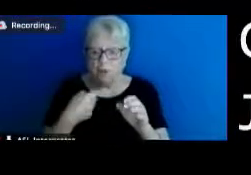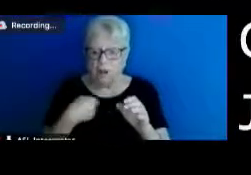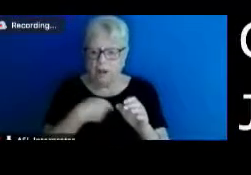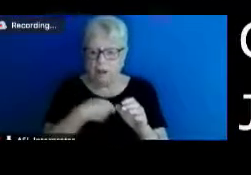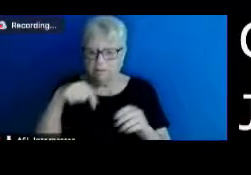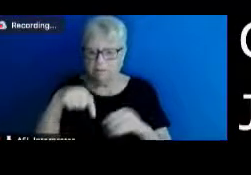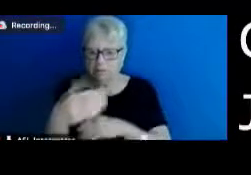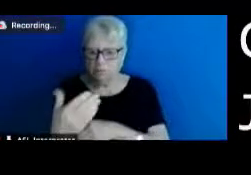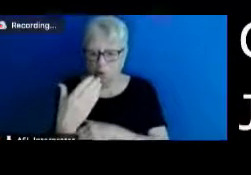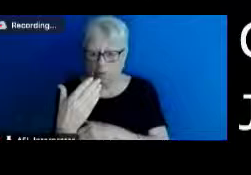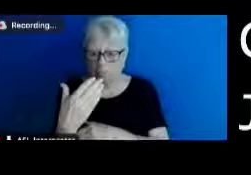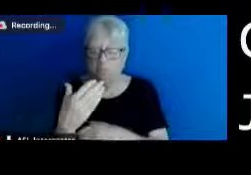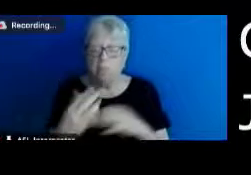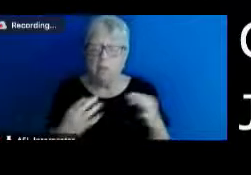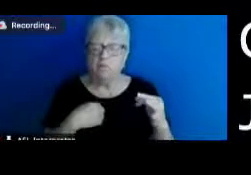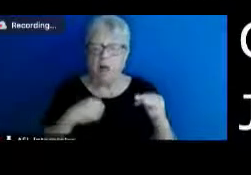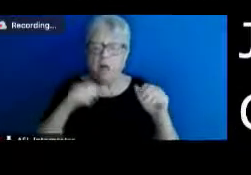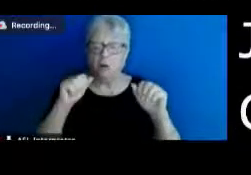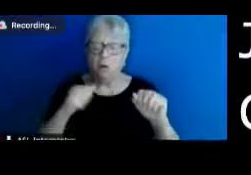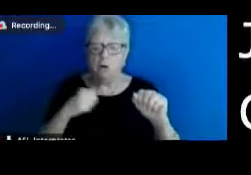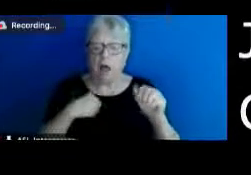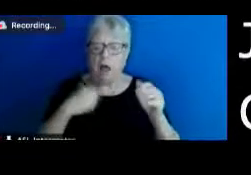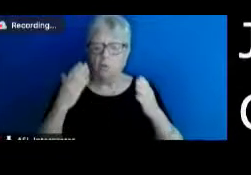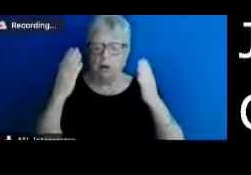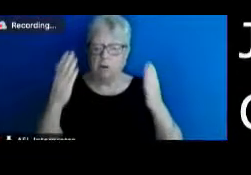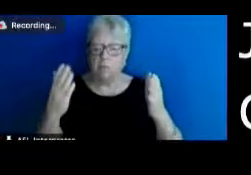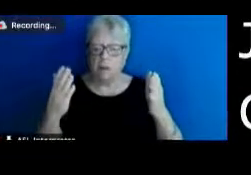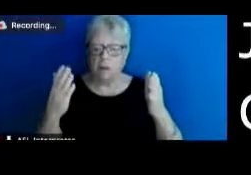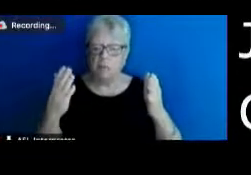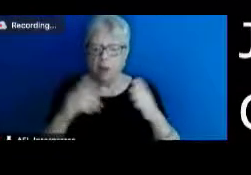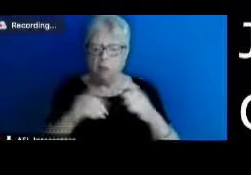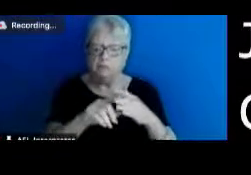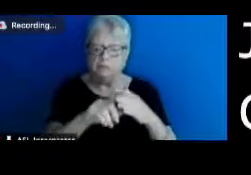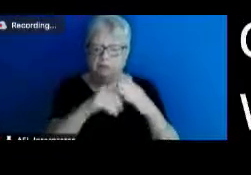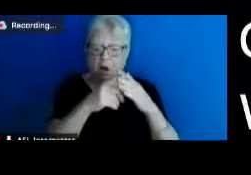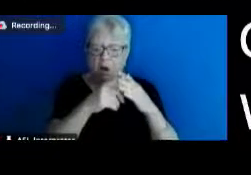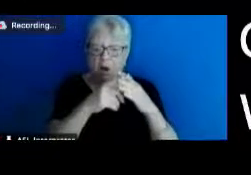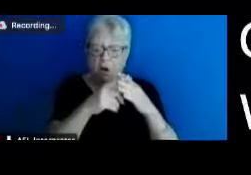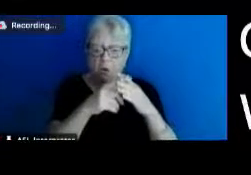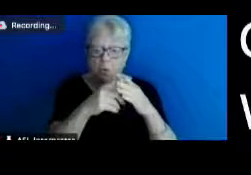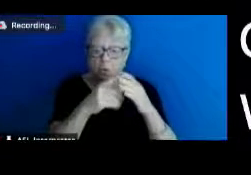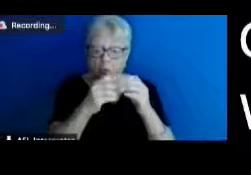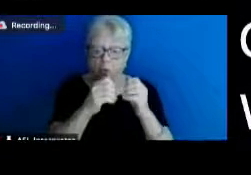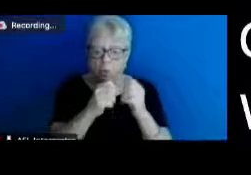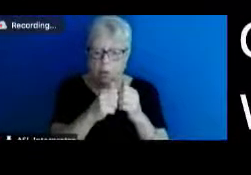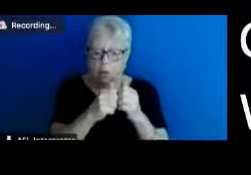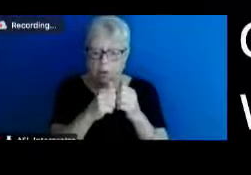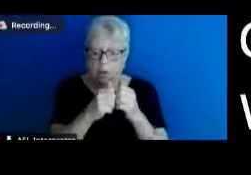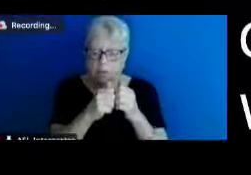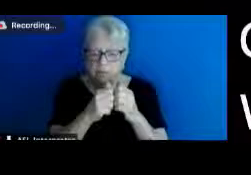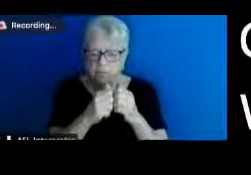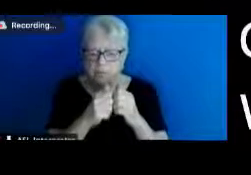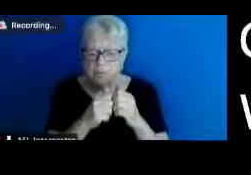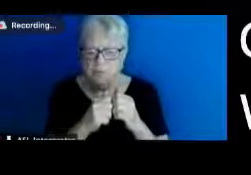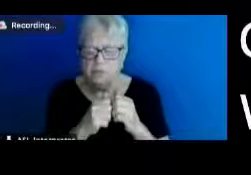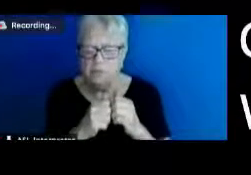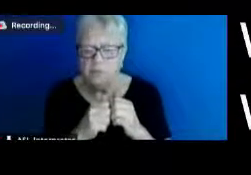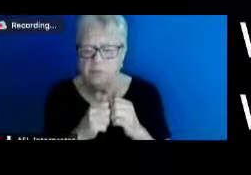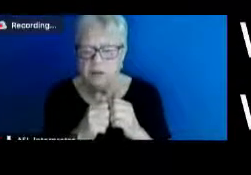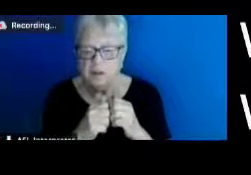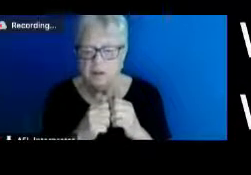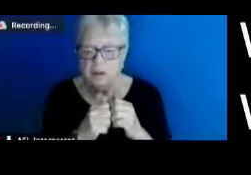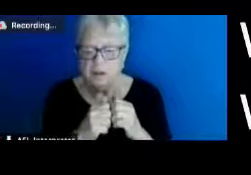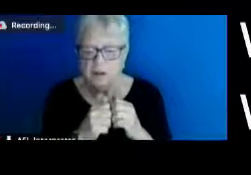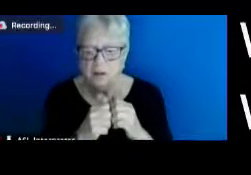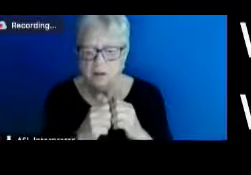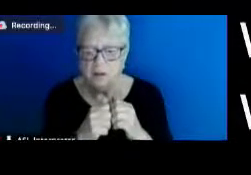If I could, I'd like to recommend that we start with the Stormwasser Wutcher contract. As you